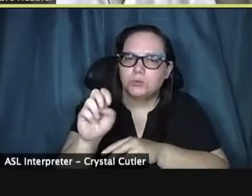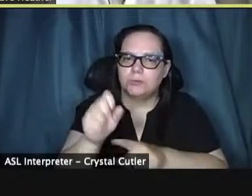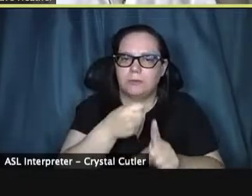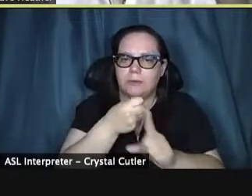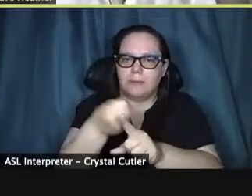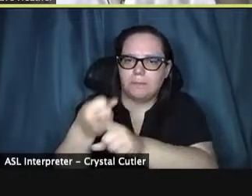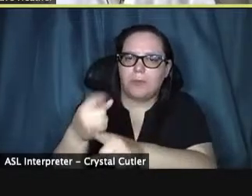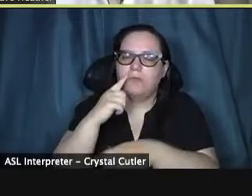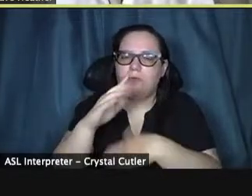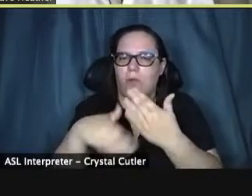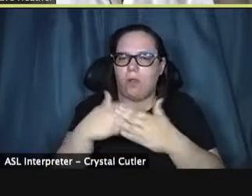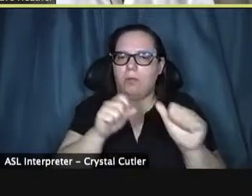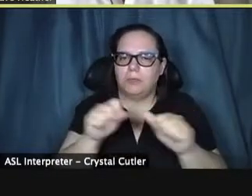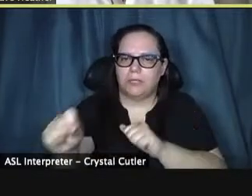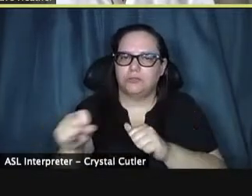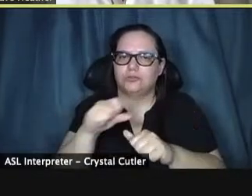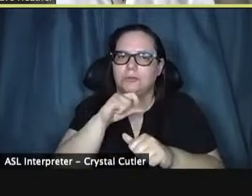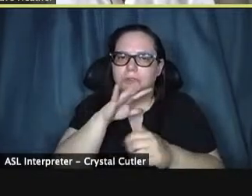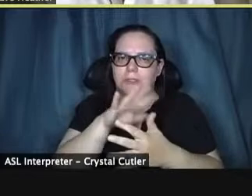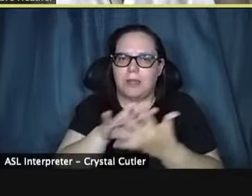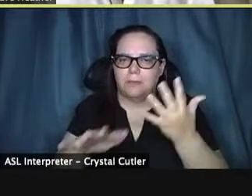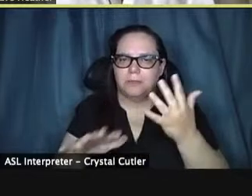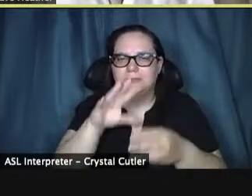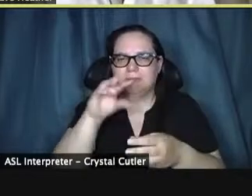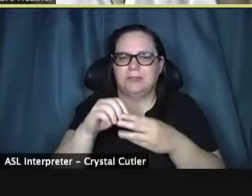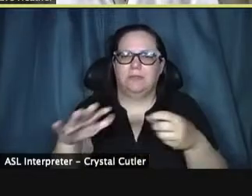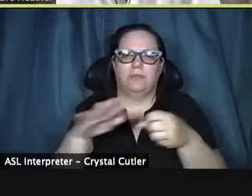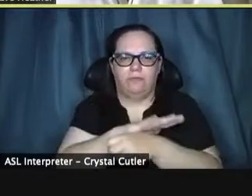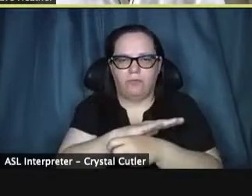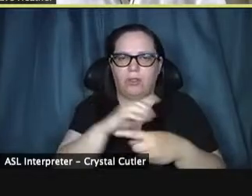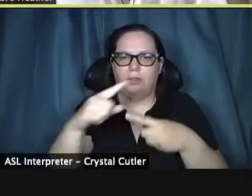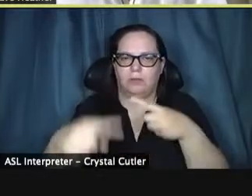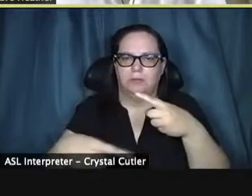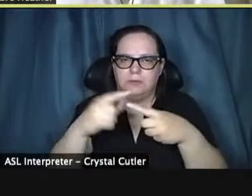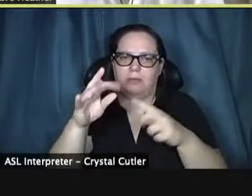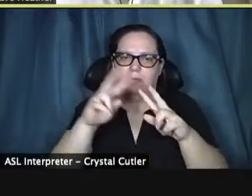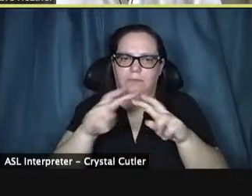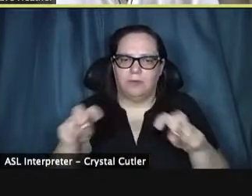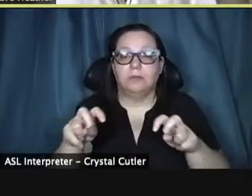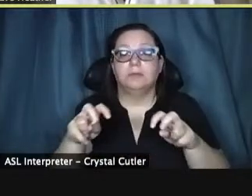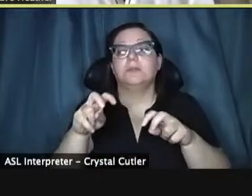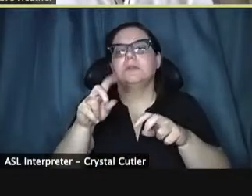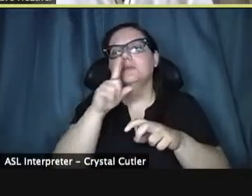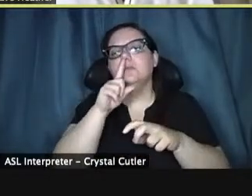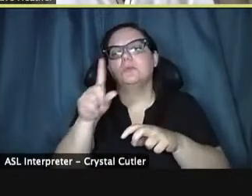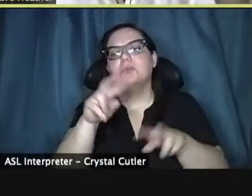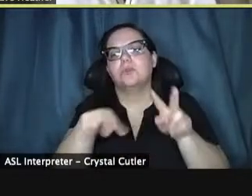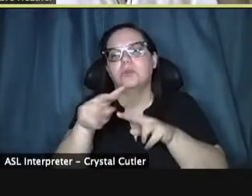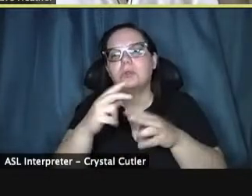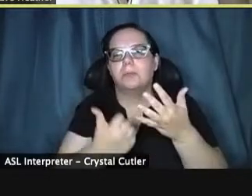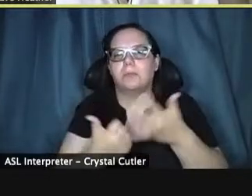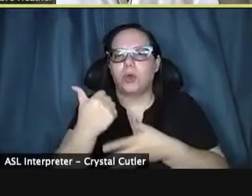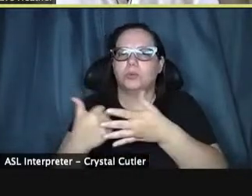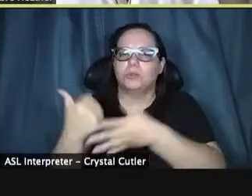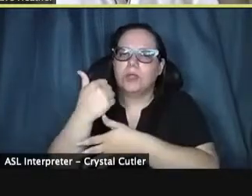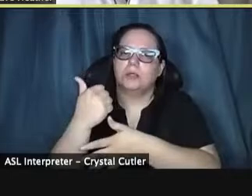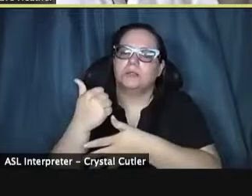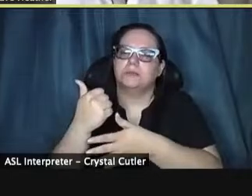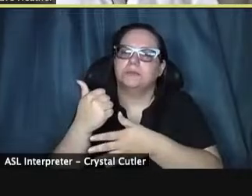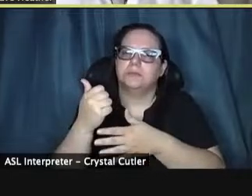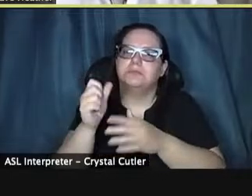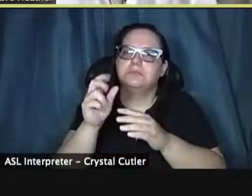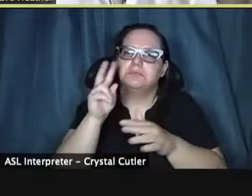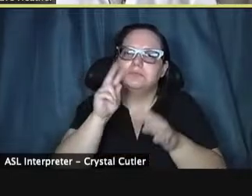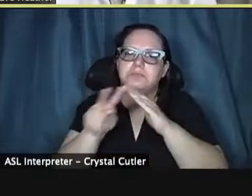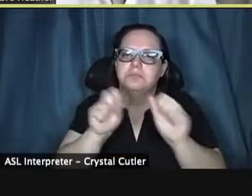potential contaminants within the full cycle of analysis. And we're looking at prioritizing the prospect operations, so